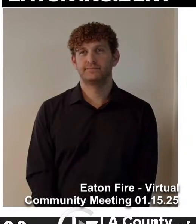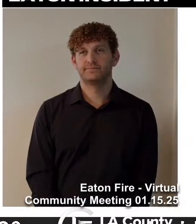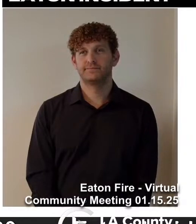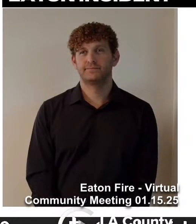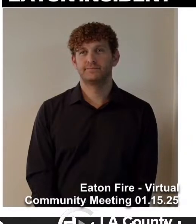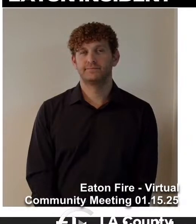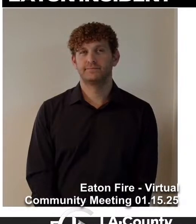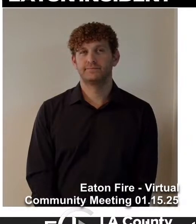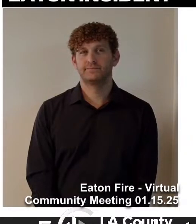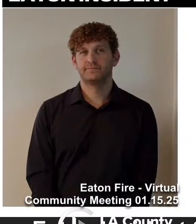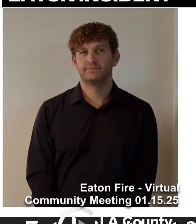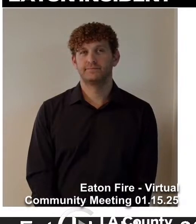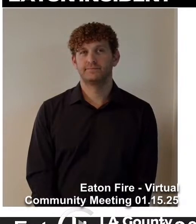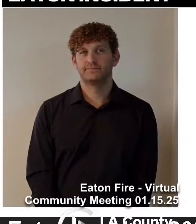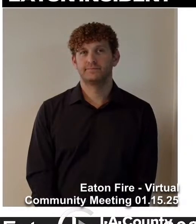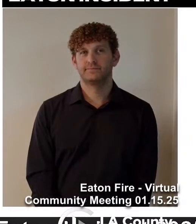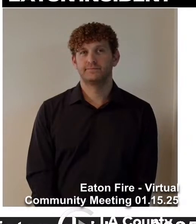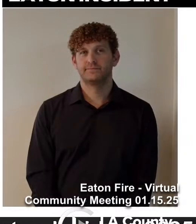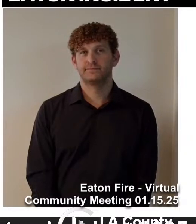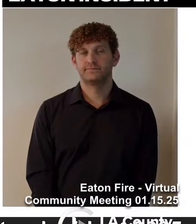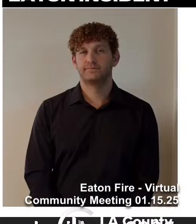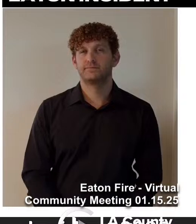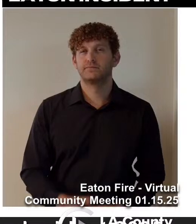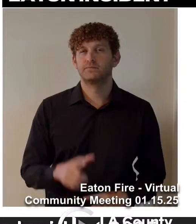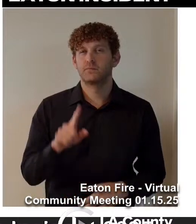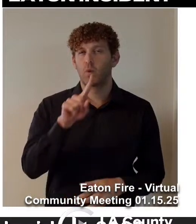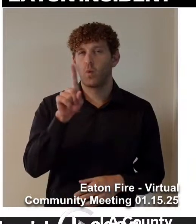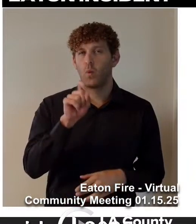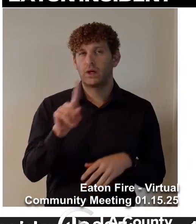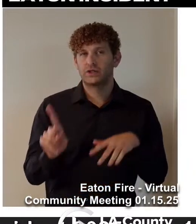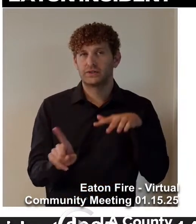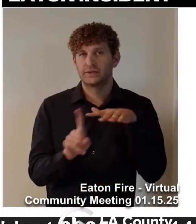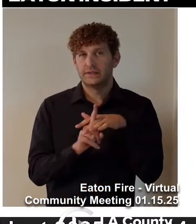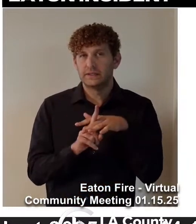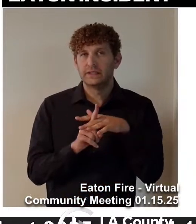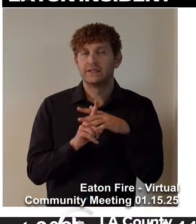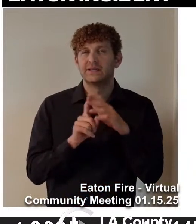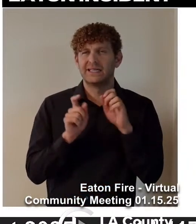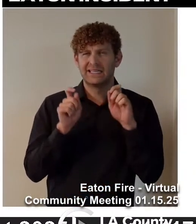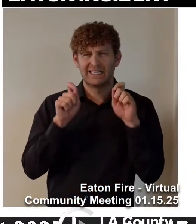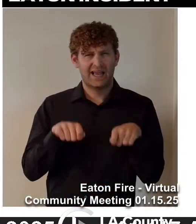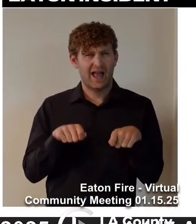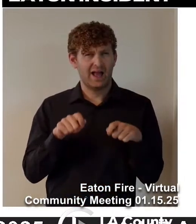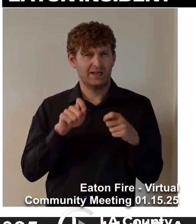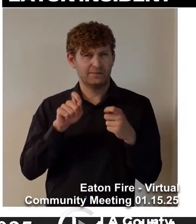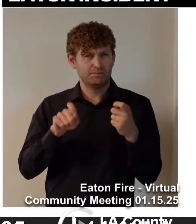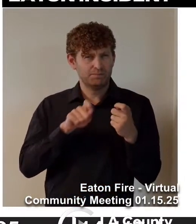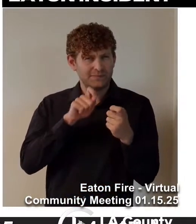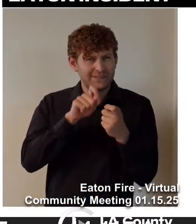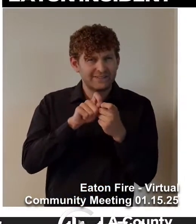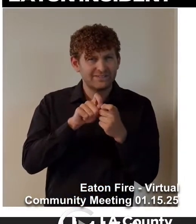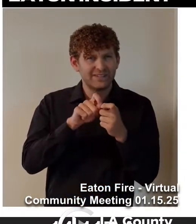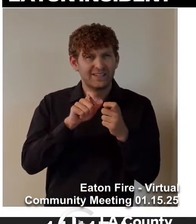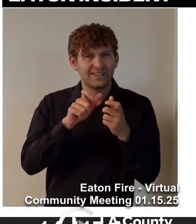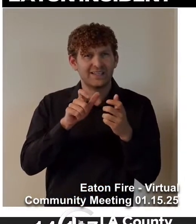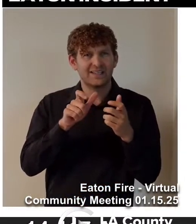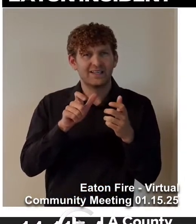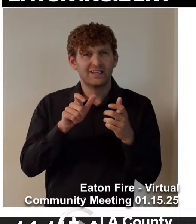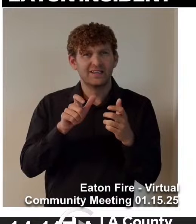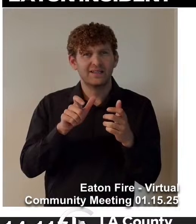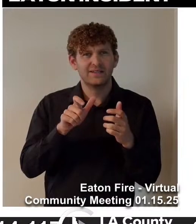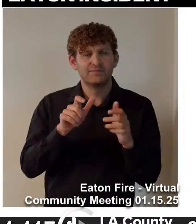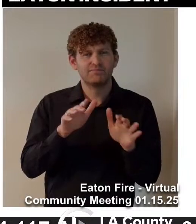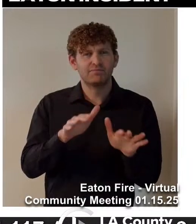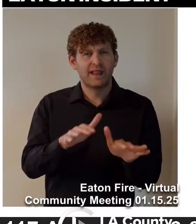One of the other questions that came up that I'll just go ahead and address is, can you be more specific on evacuation zones? Which